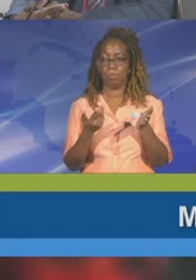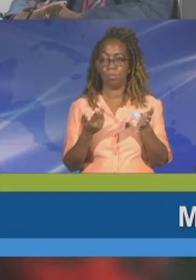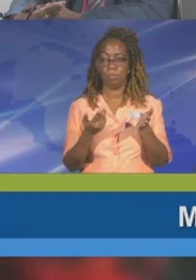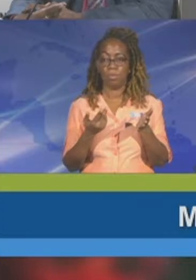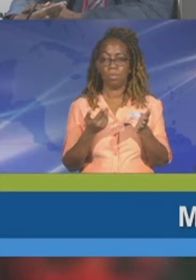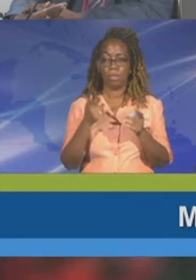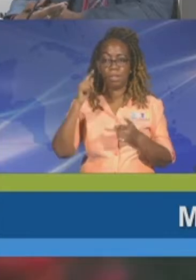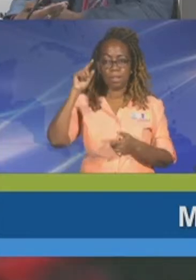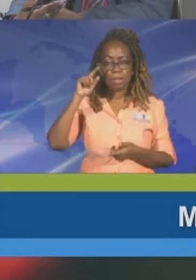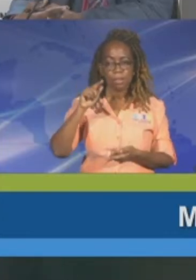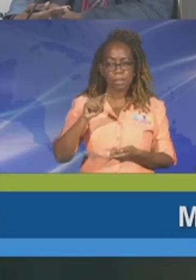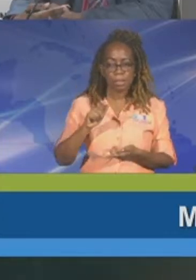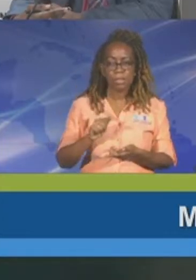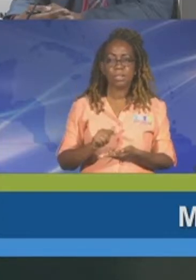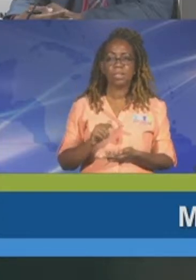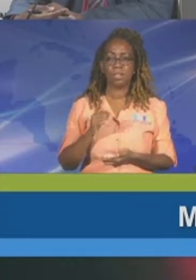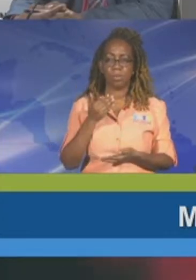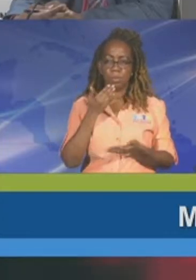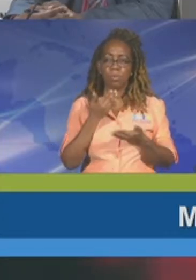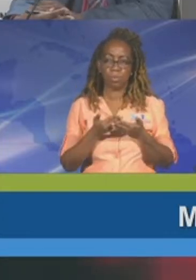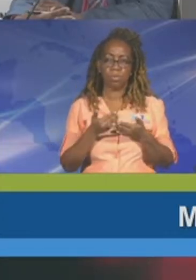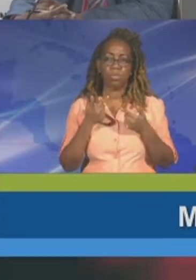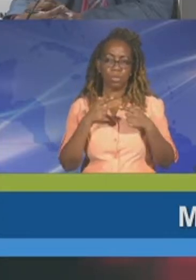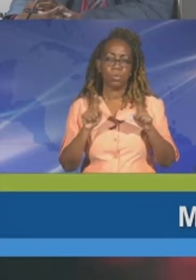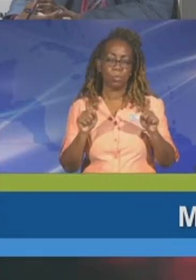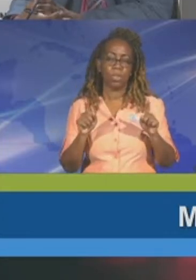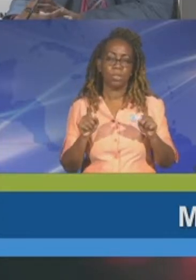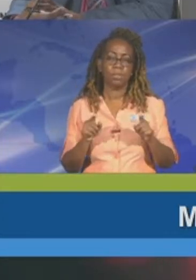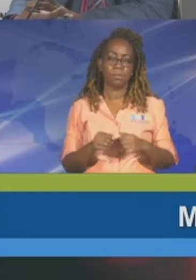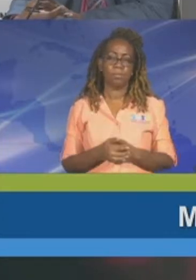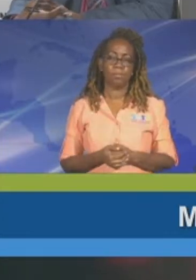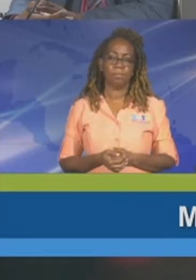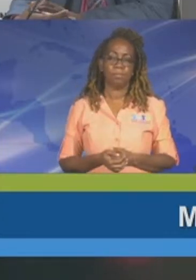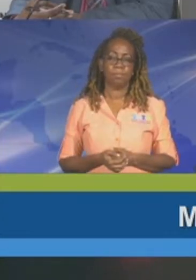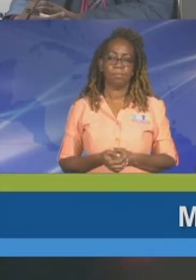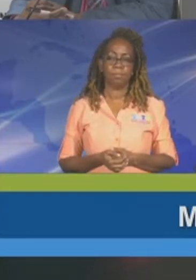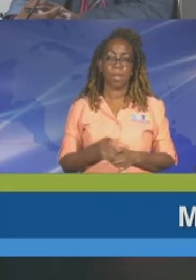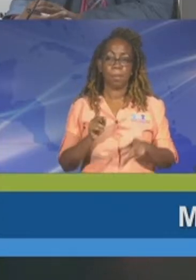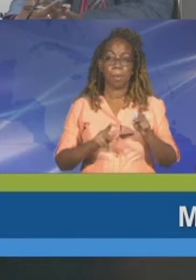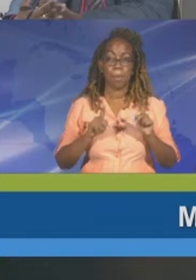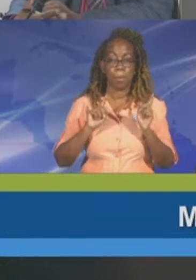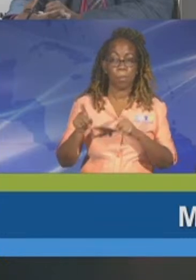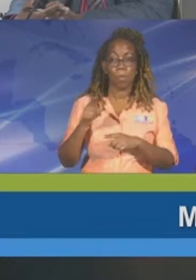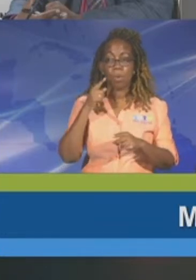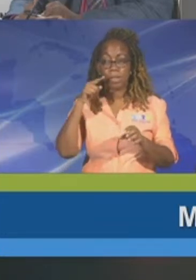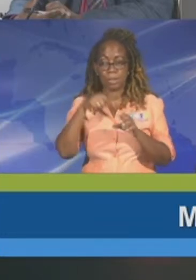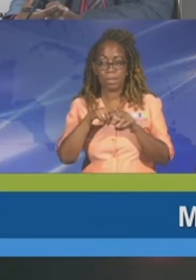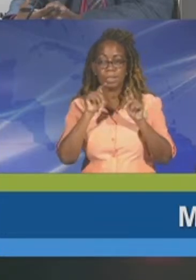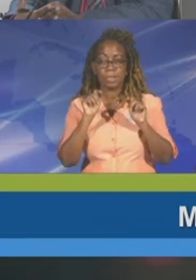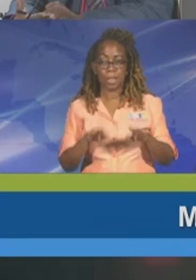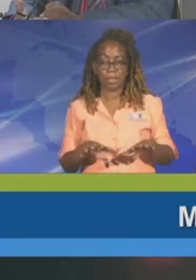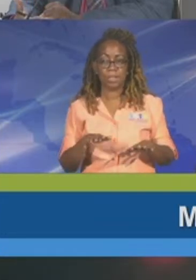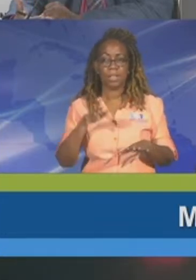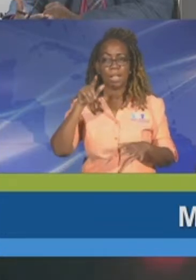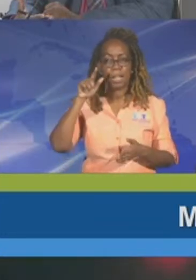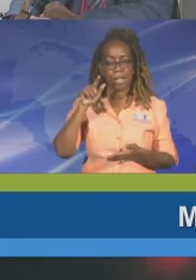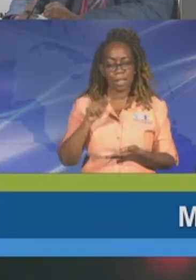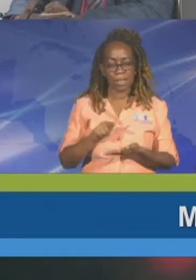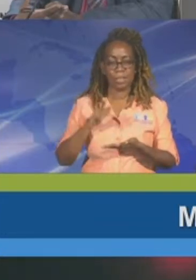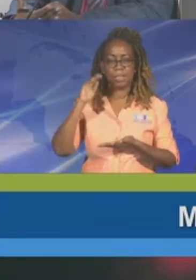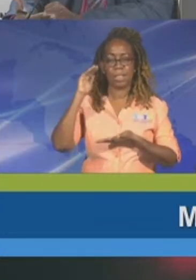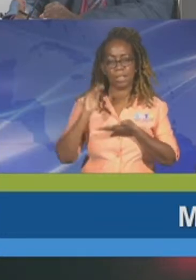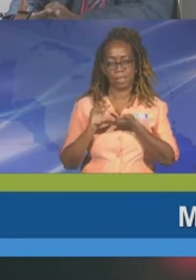us some encouragement that the levels of illness presenting to the healthcare system have indeed begun to go